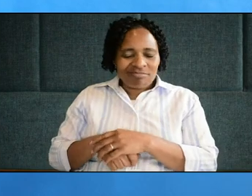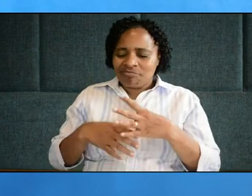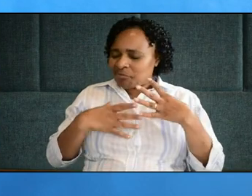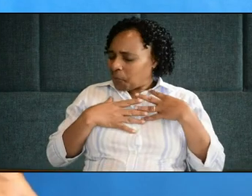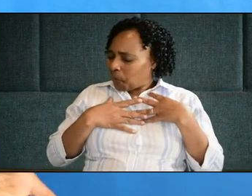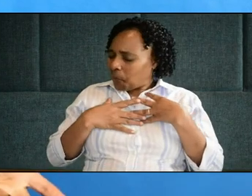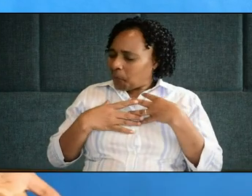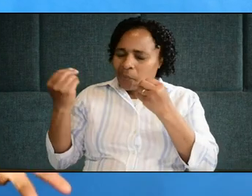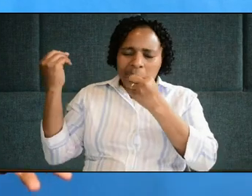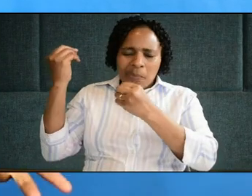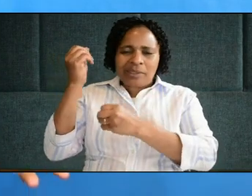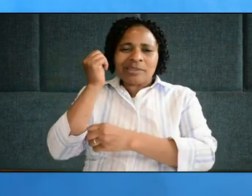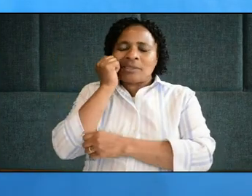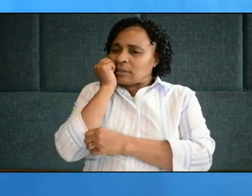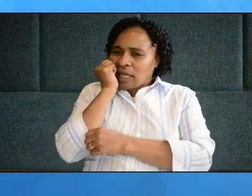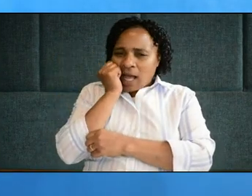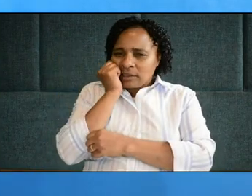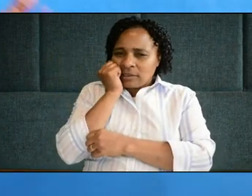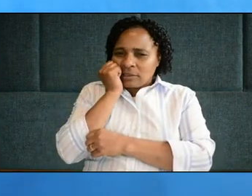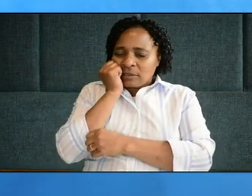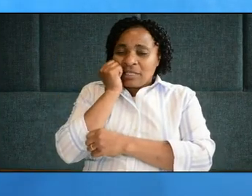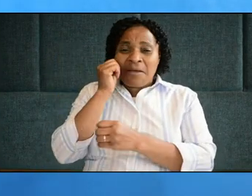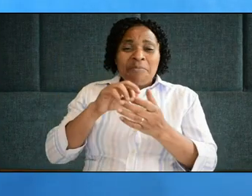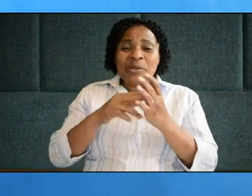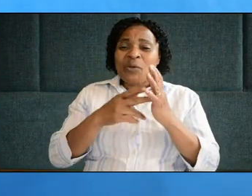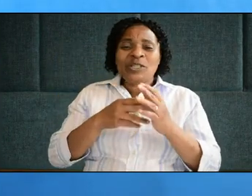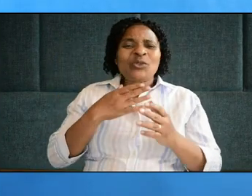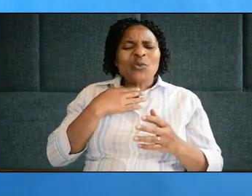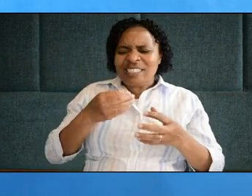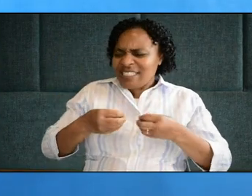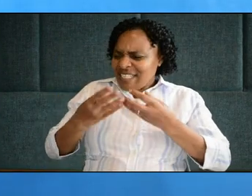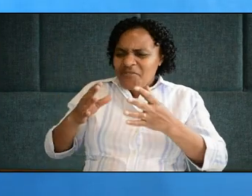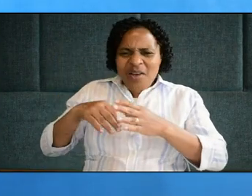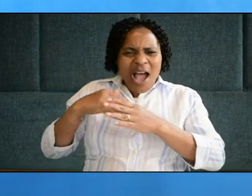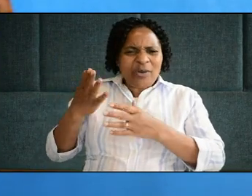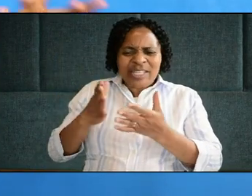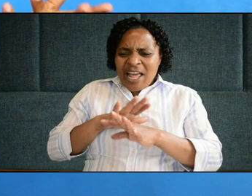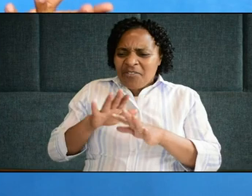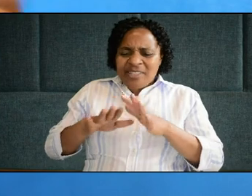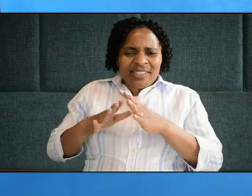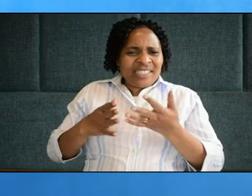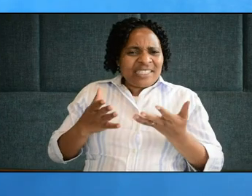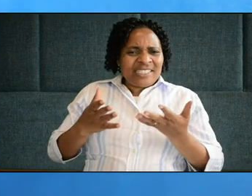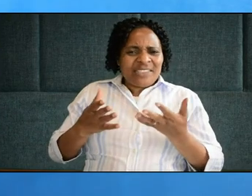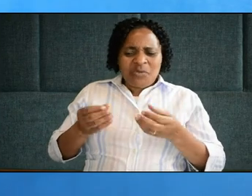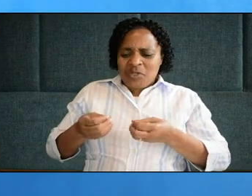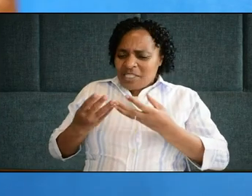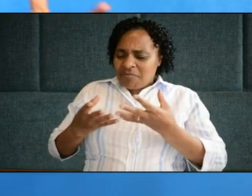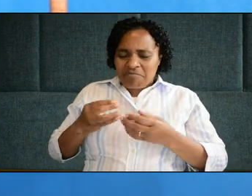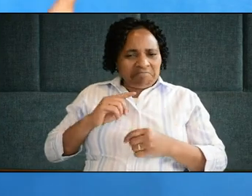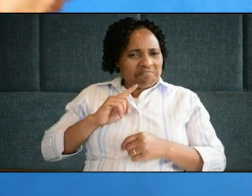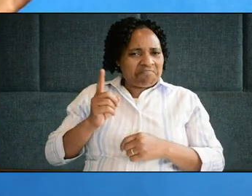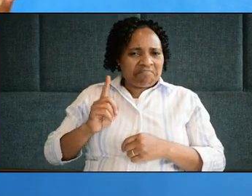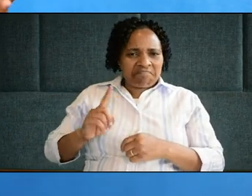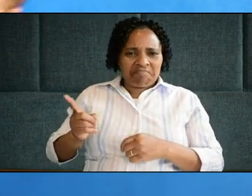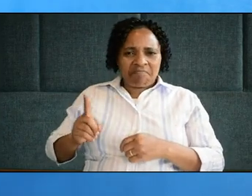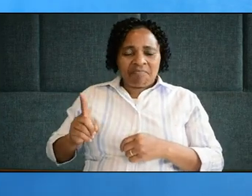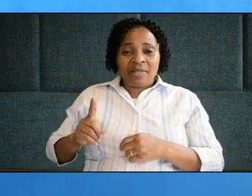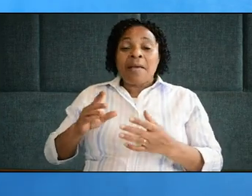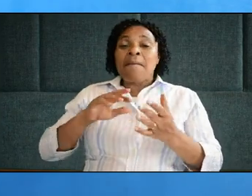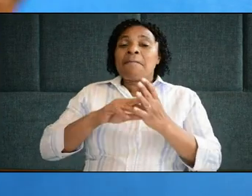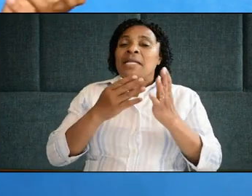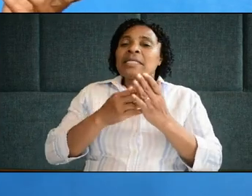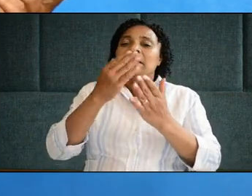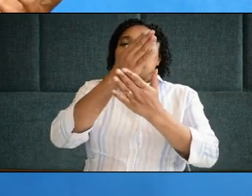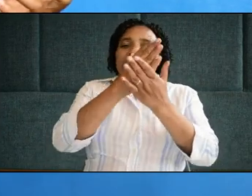away sad. Okay? In other words, he didn't want to give up that which he was given. So in other words, there are